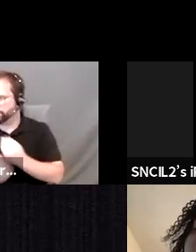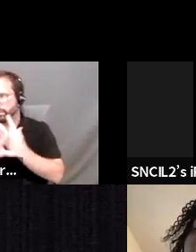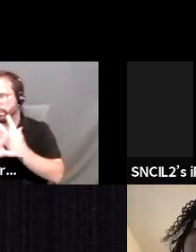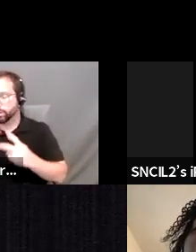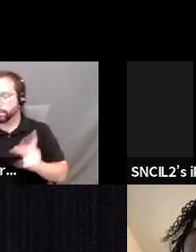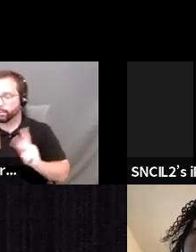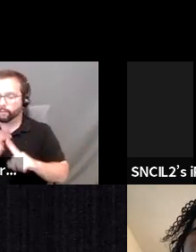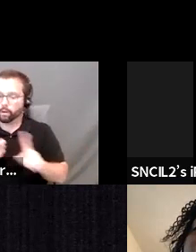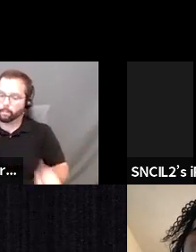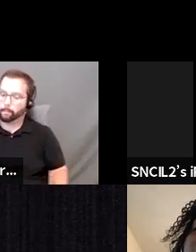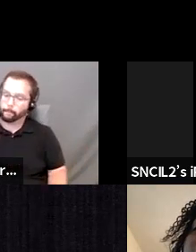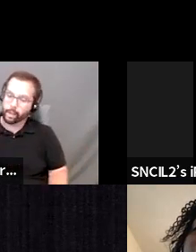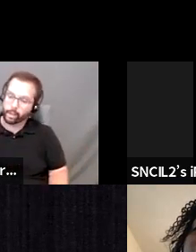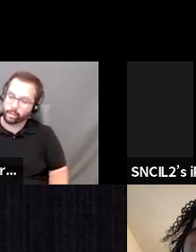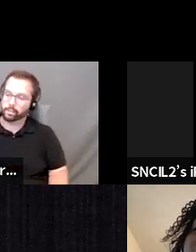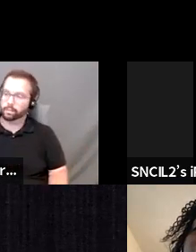Baker, Montana, and